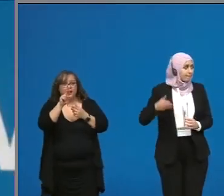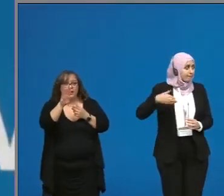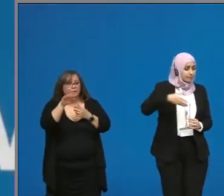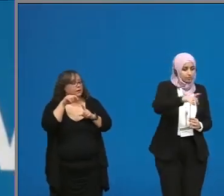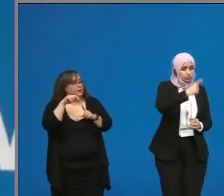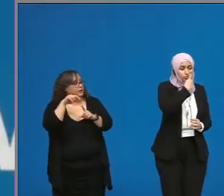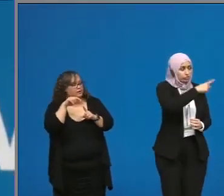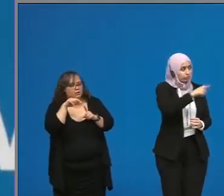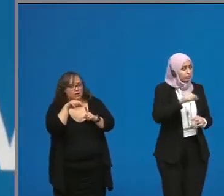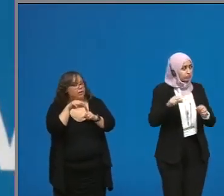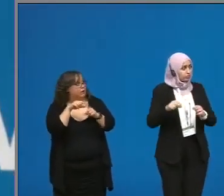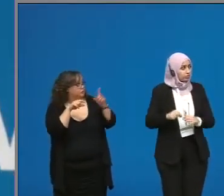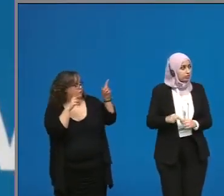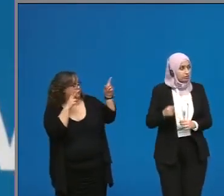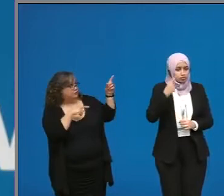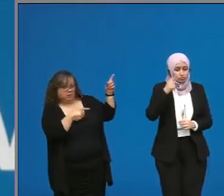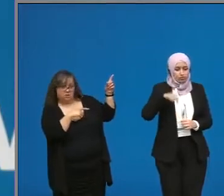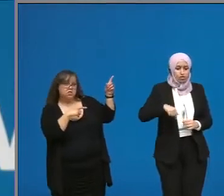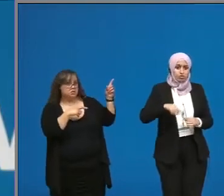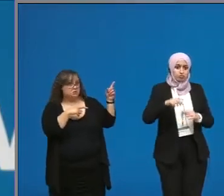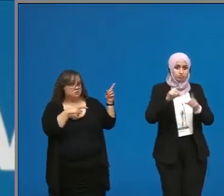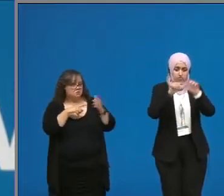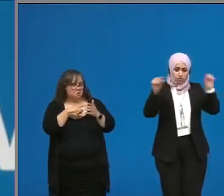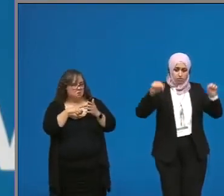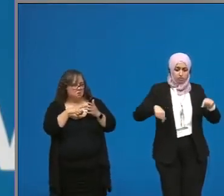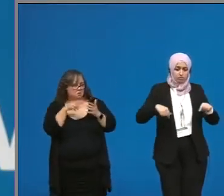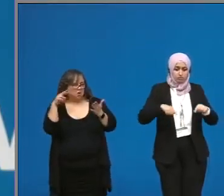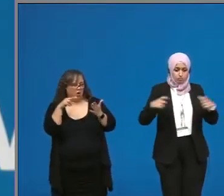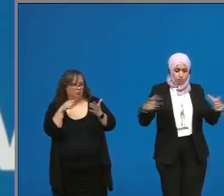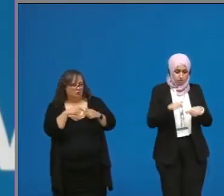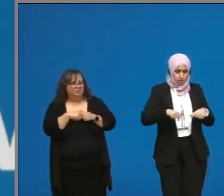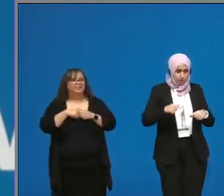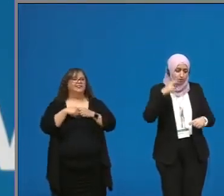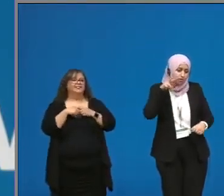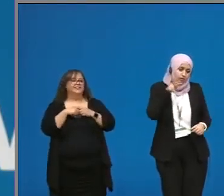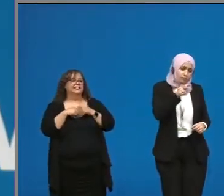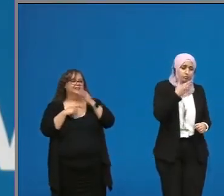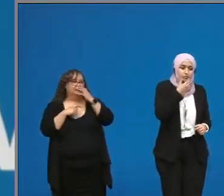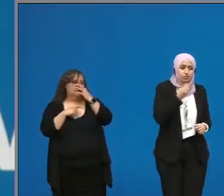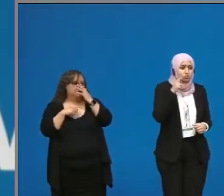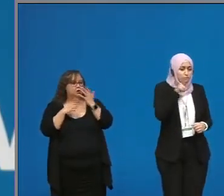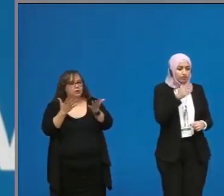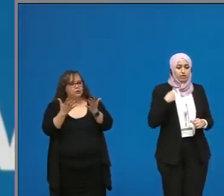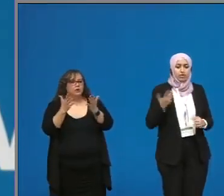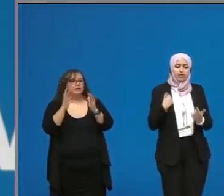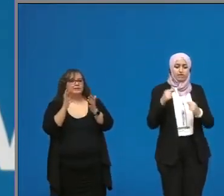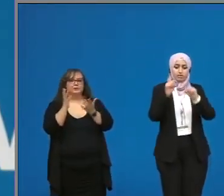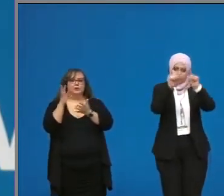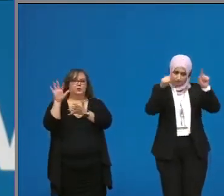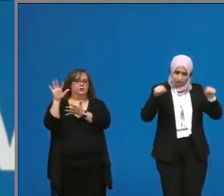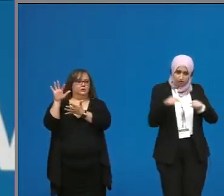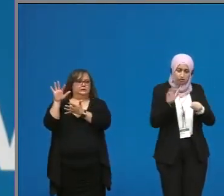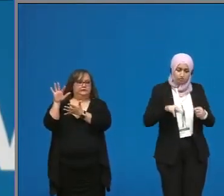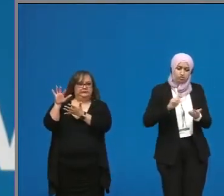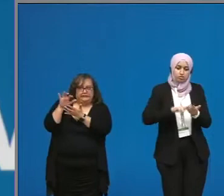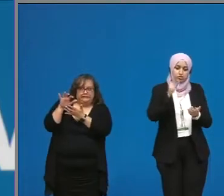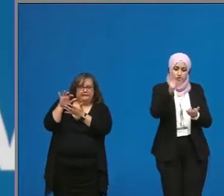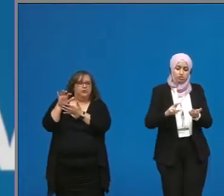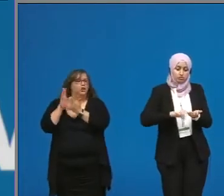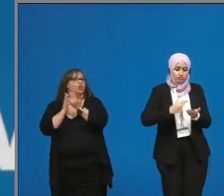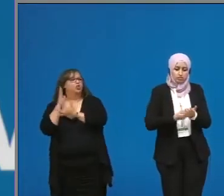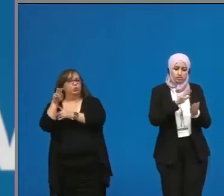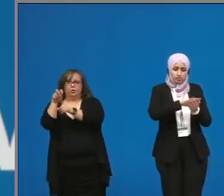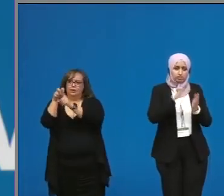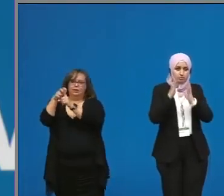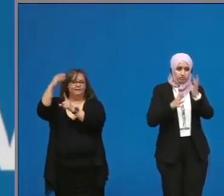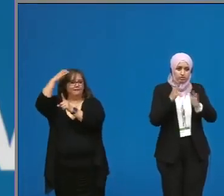seen this avatar. Make sure to check it out. And so this is how we're monetizing this service.